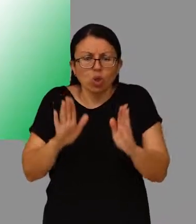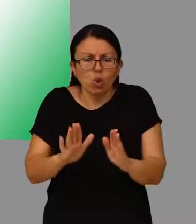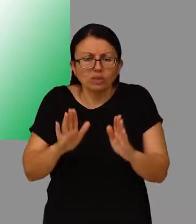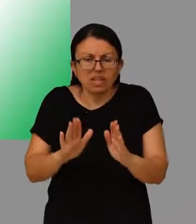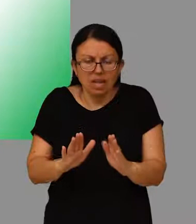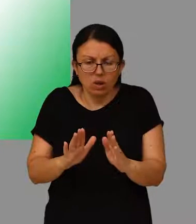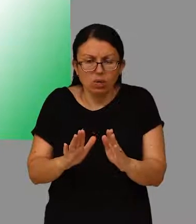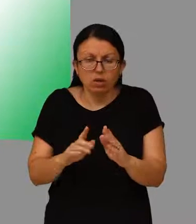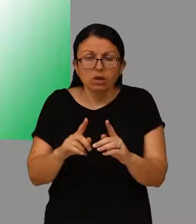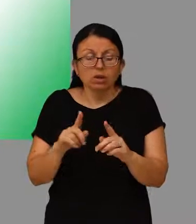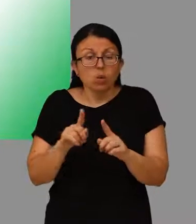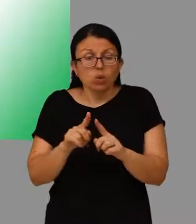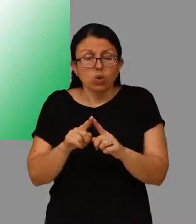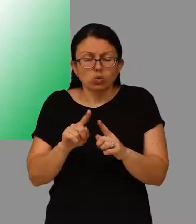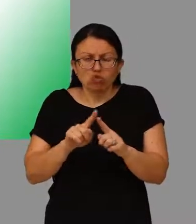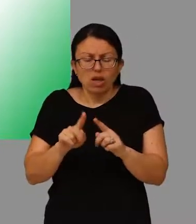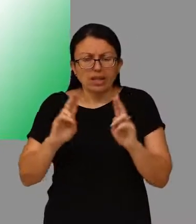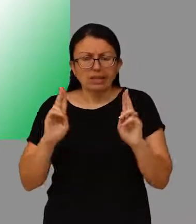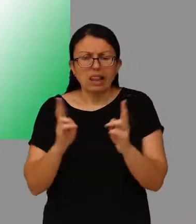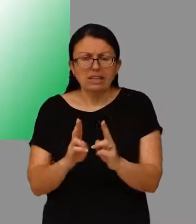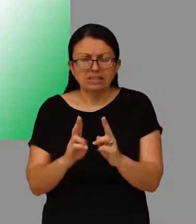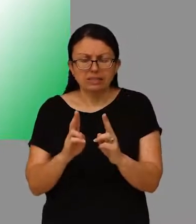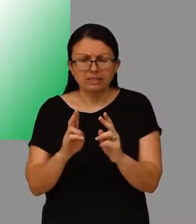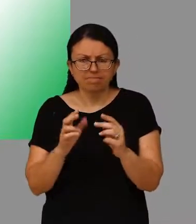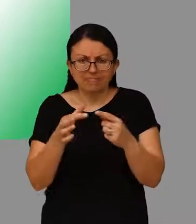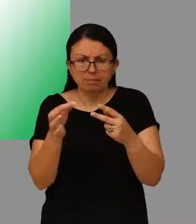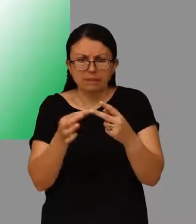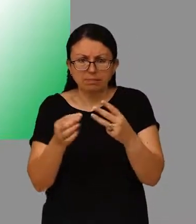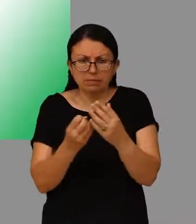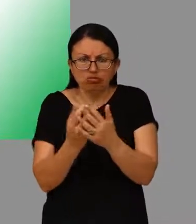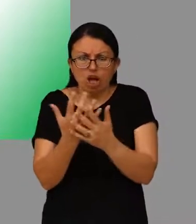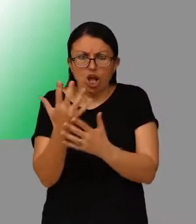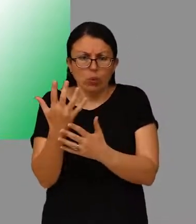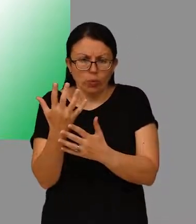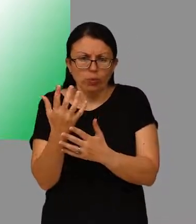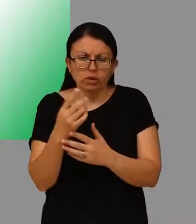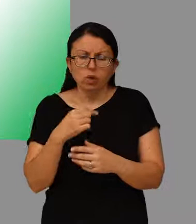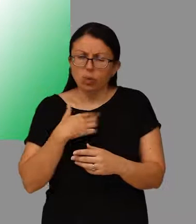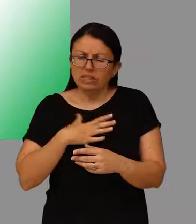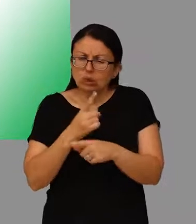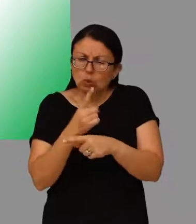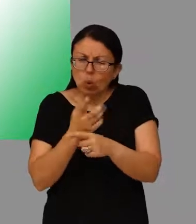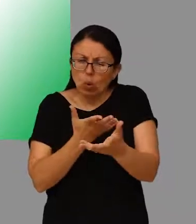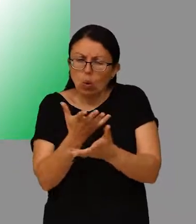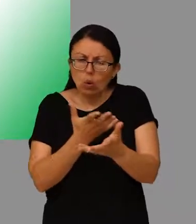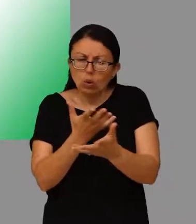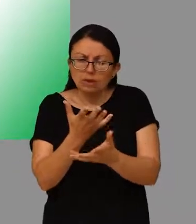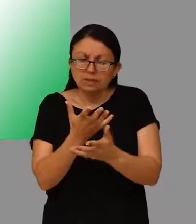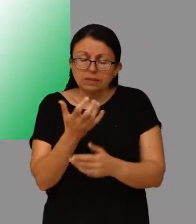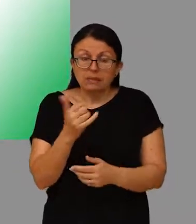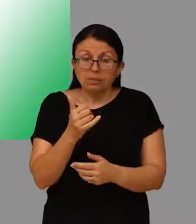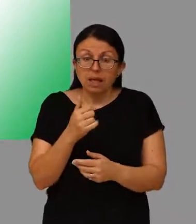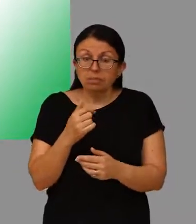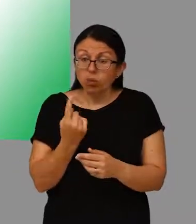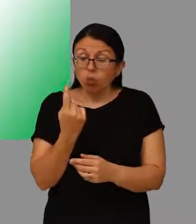relieve symptoms. This one's really important, and we need you to keep talking to us about your symptoms. Sometimes we'll